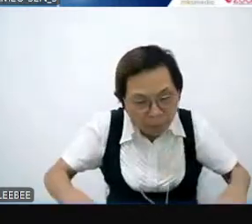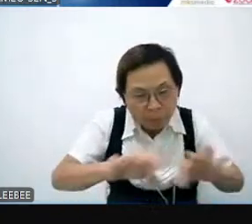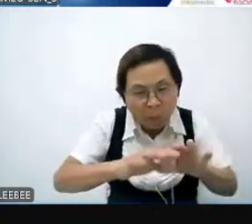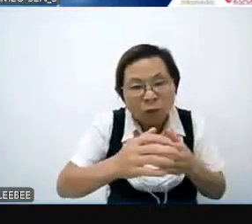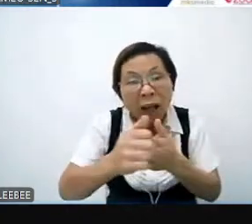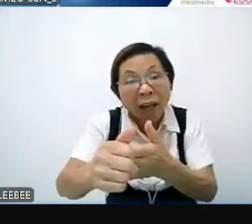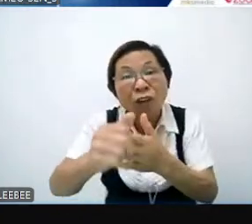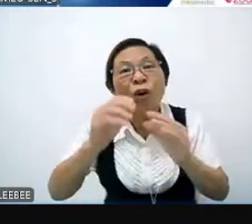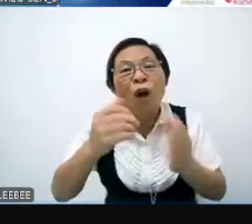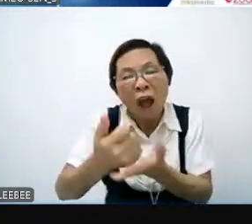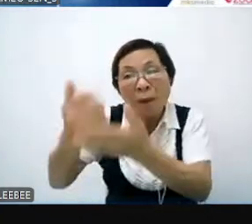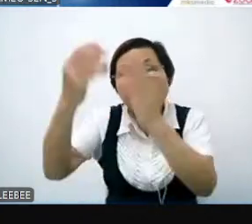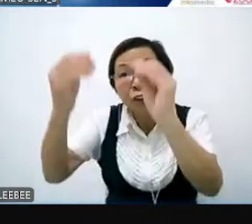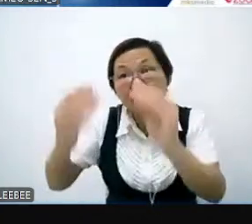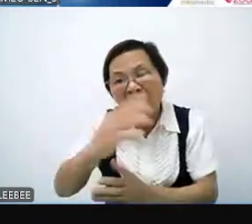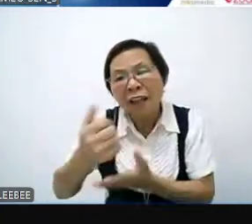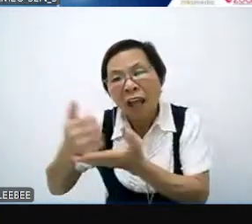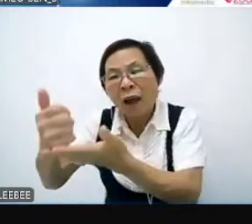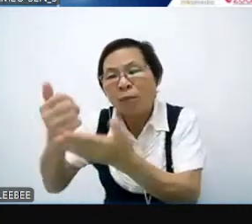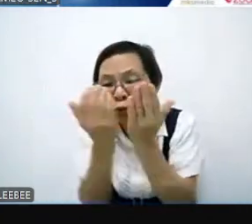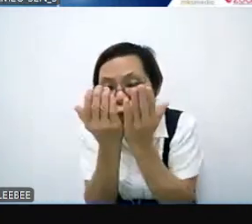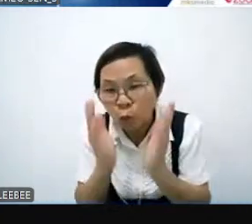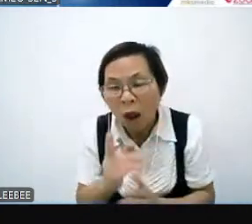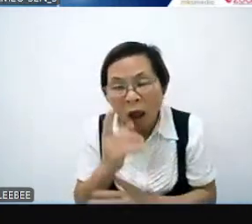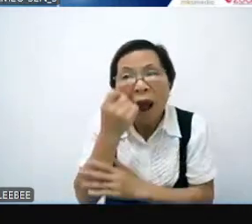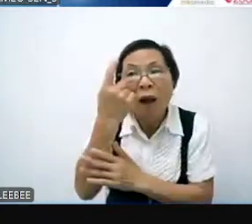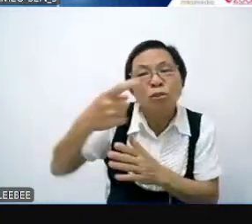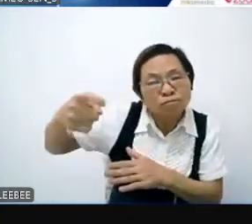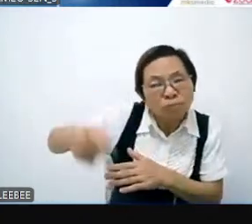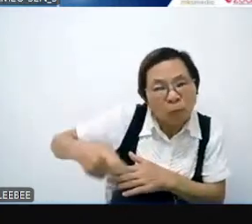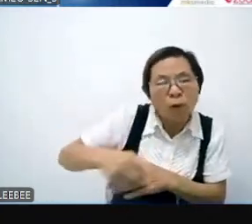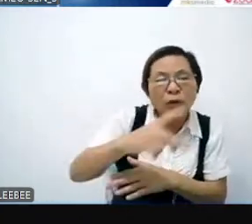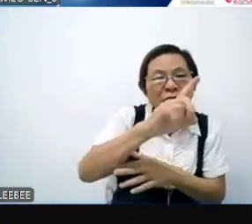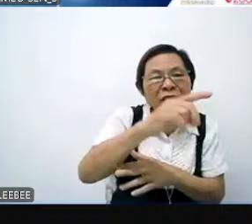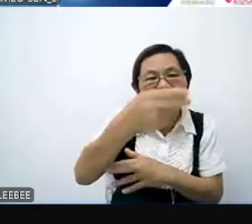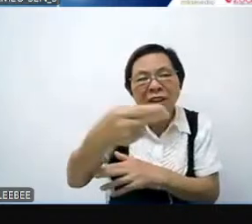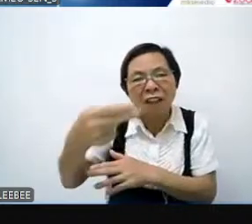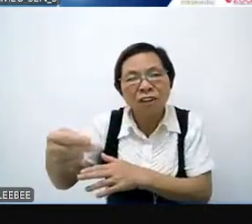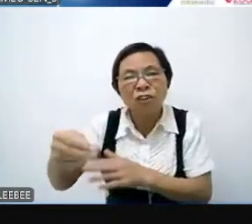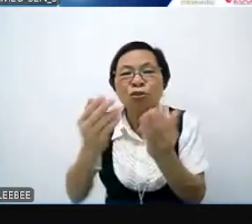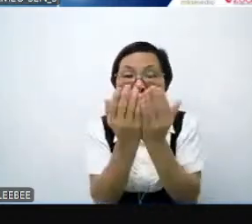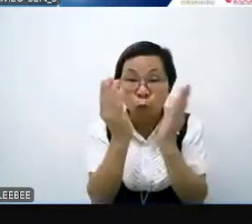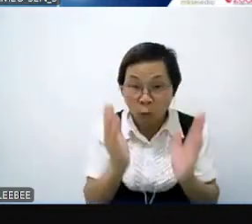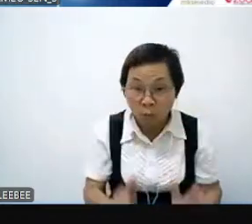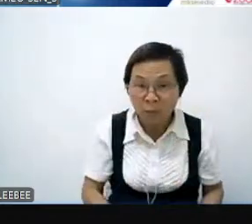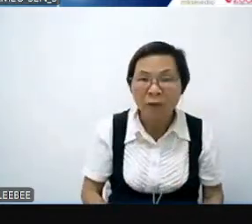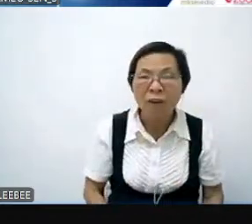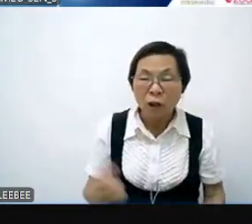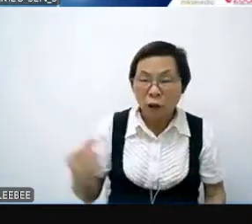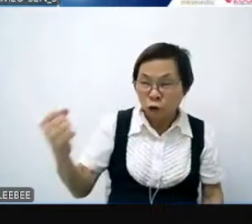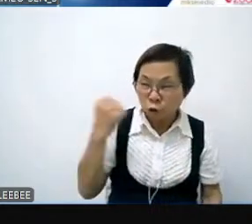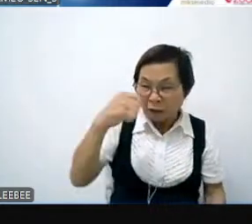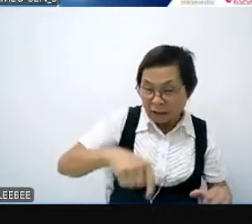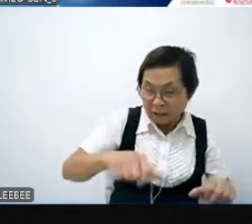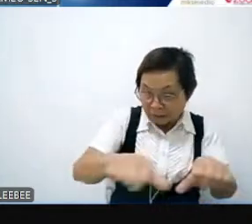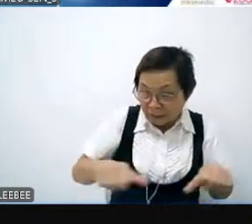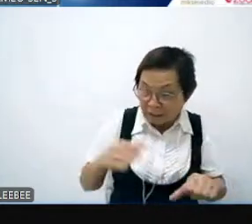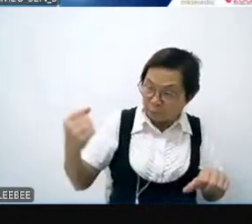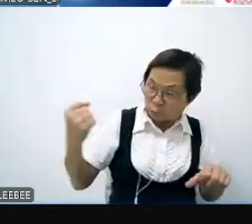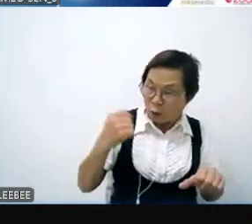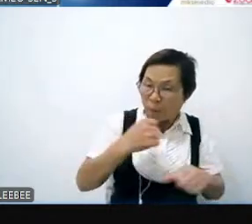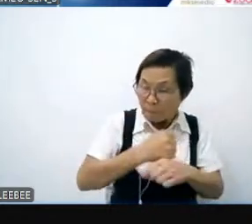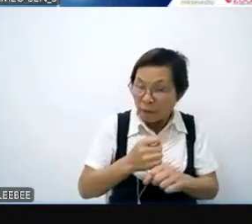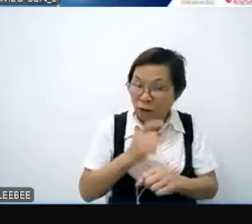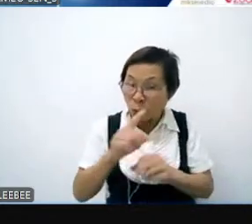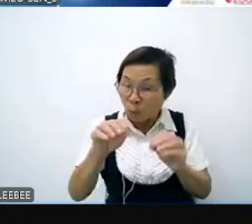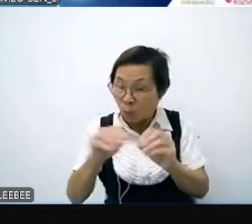teachers and students better understand the needs of DHA students. Strengthening this area ensures more